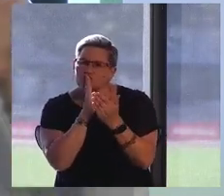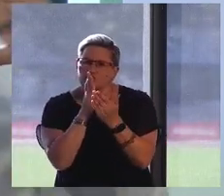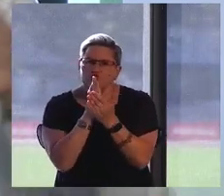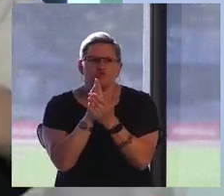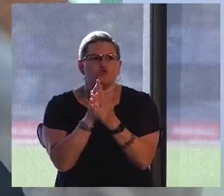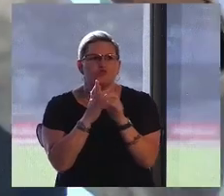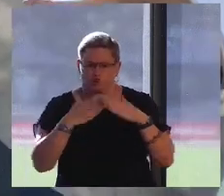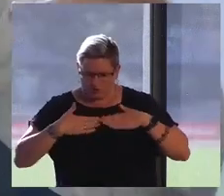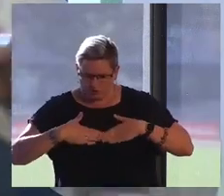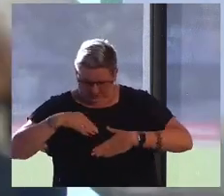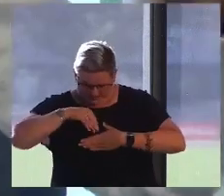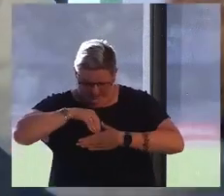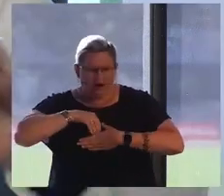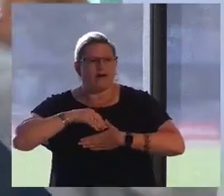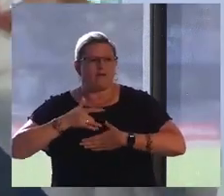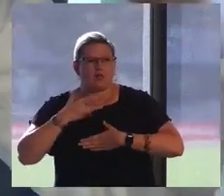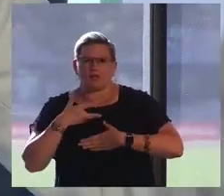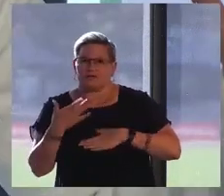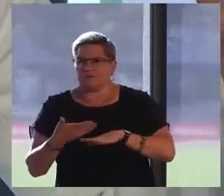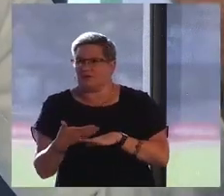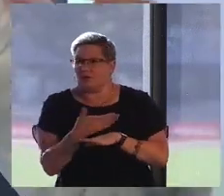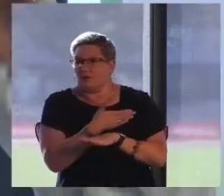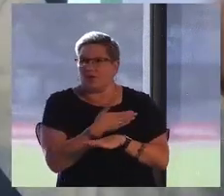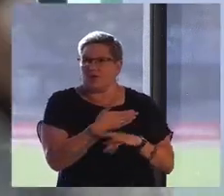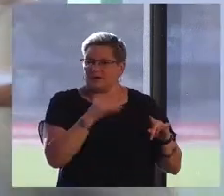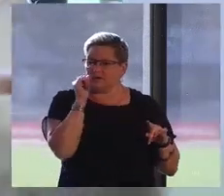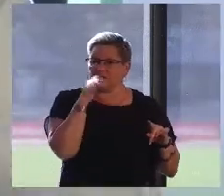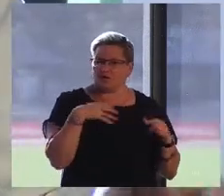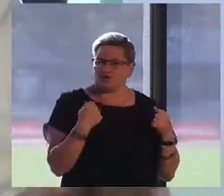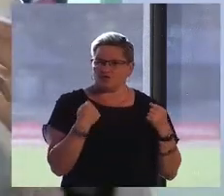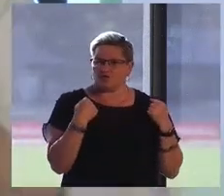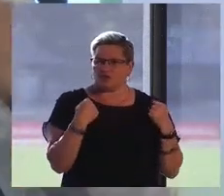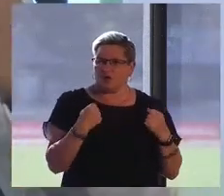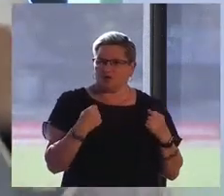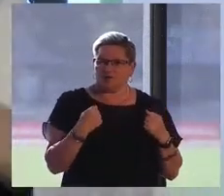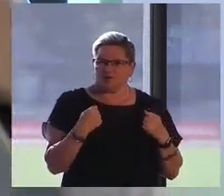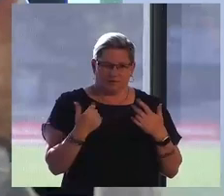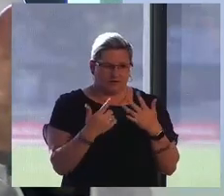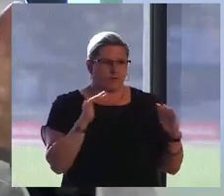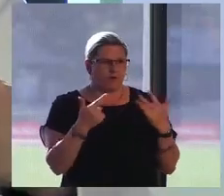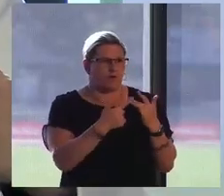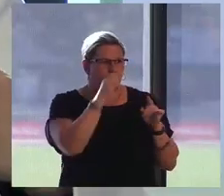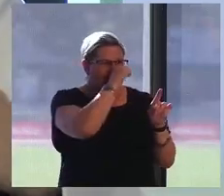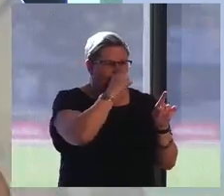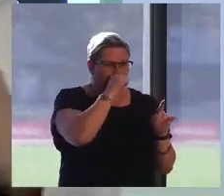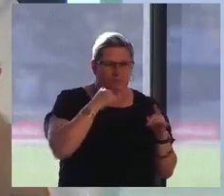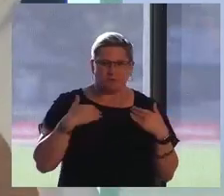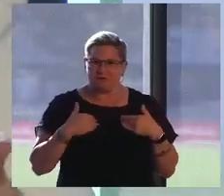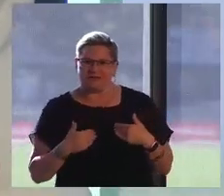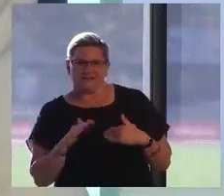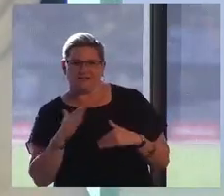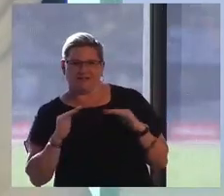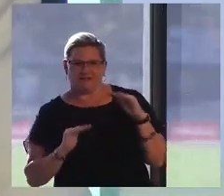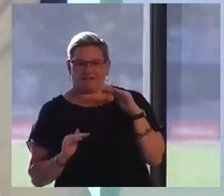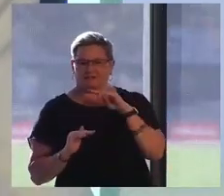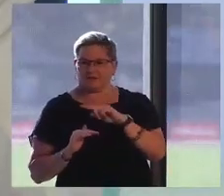humans were not ever the strongest kind of animals on the savannah, but we worked together, and that is how humanity